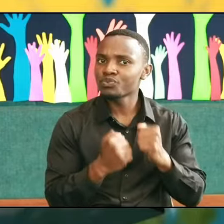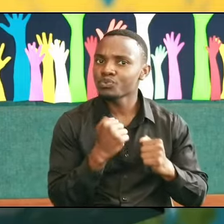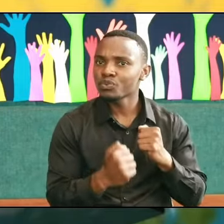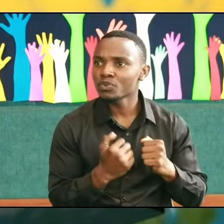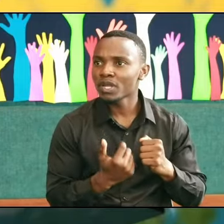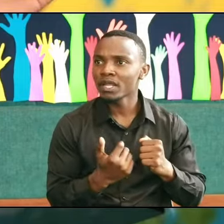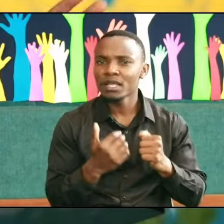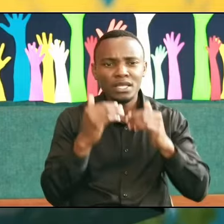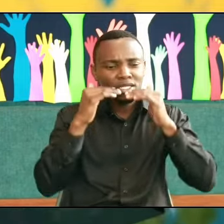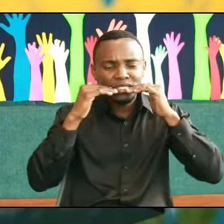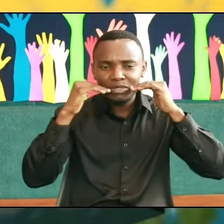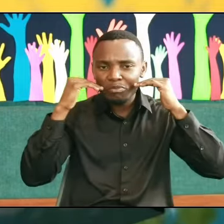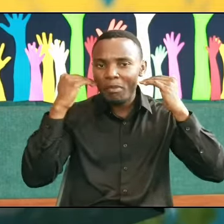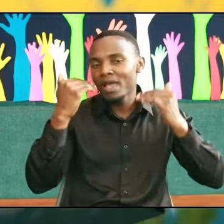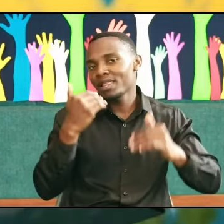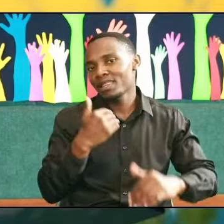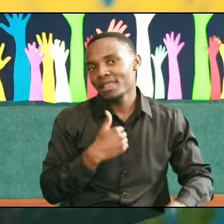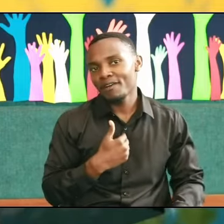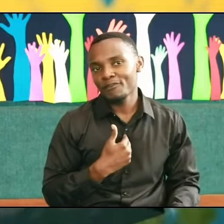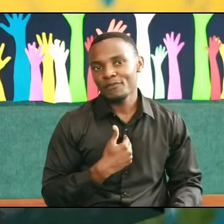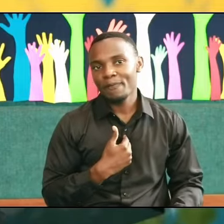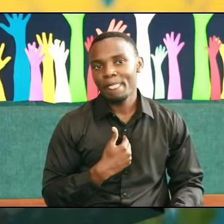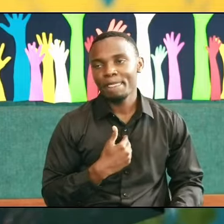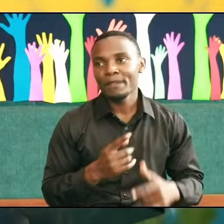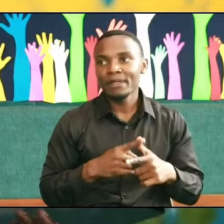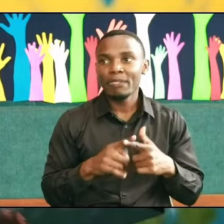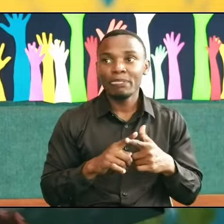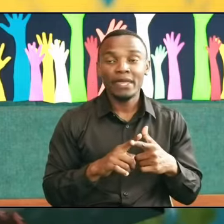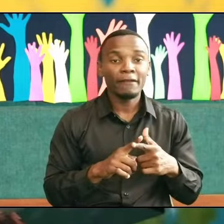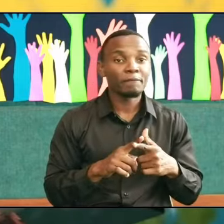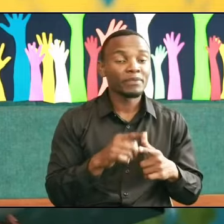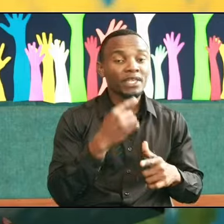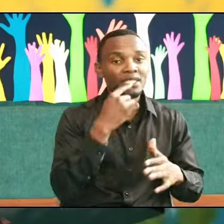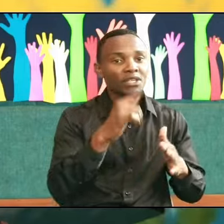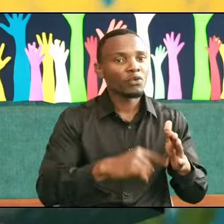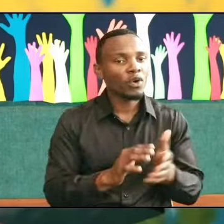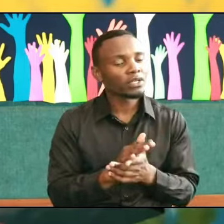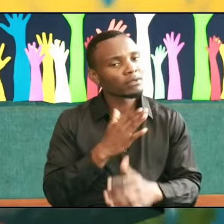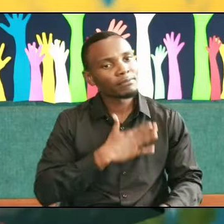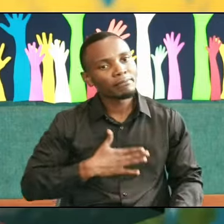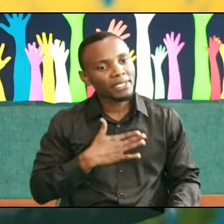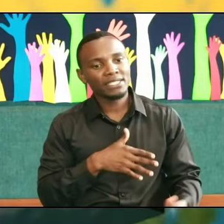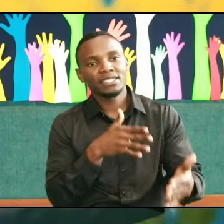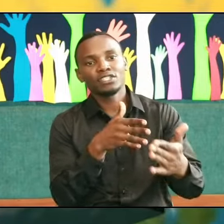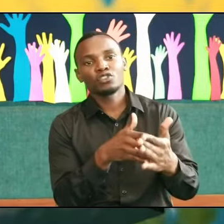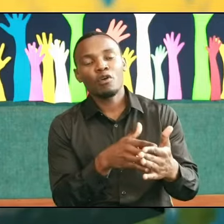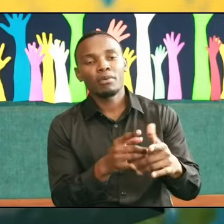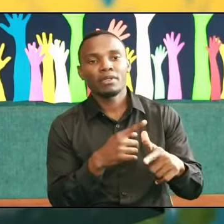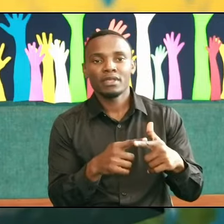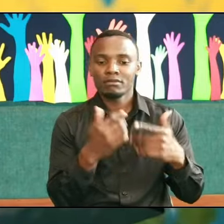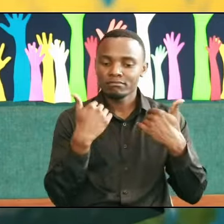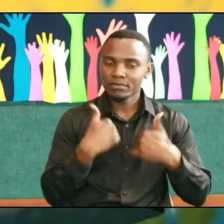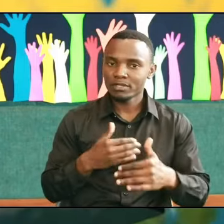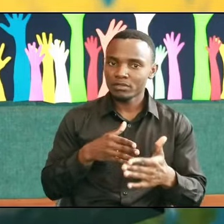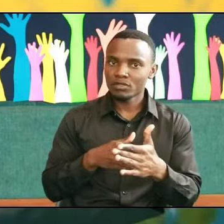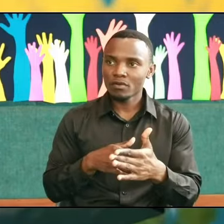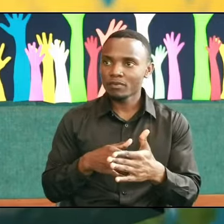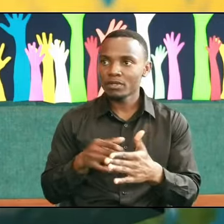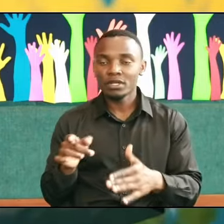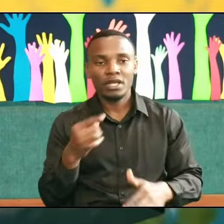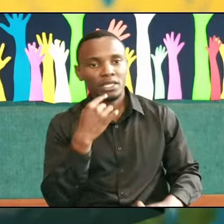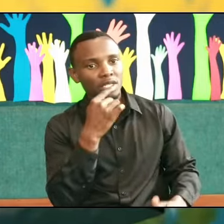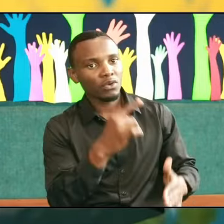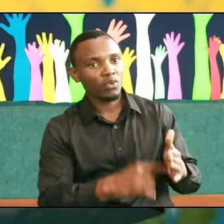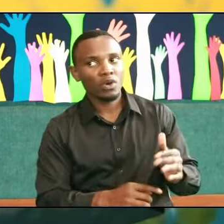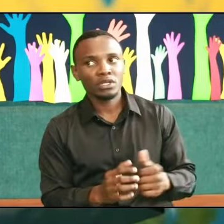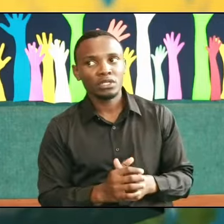very broad smile on her face. And as she came, she stopped me and said, "Sir, please stop." And I stopped and she said, "I just came here